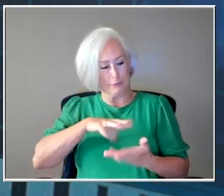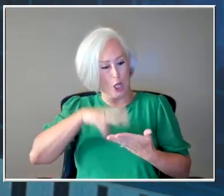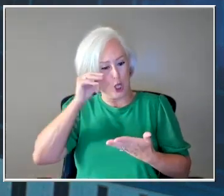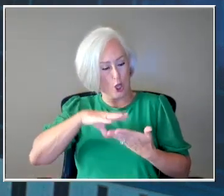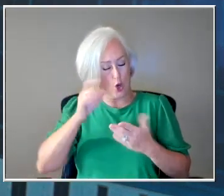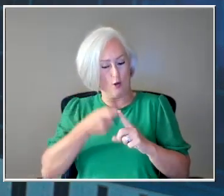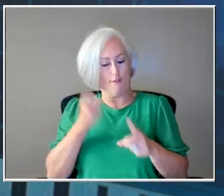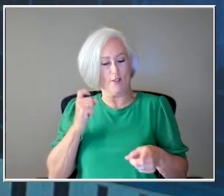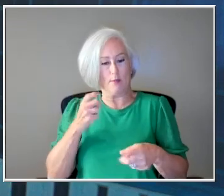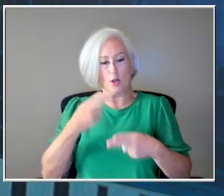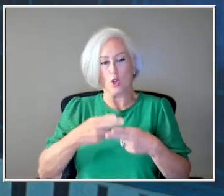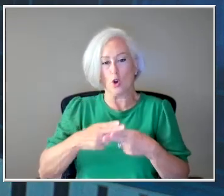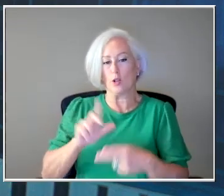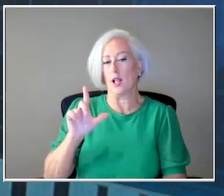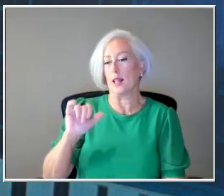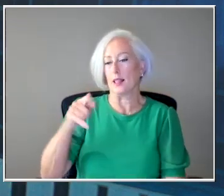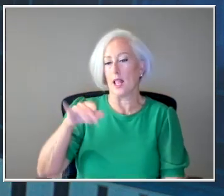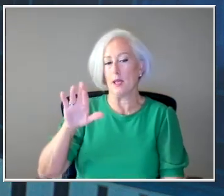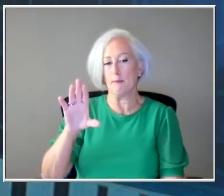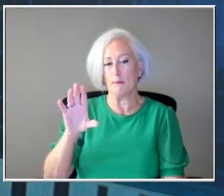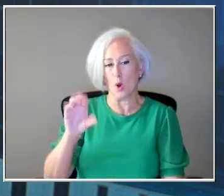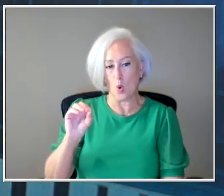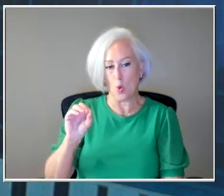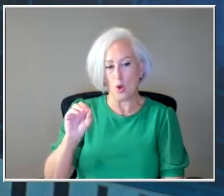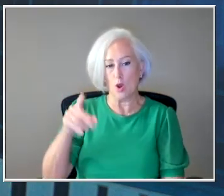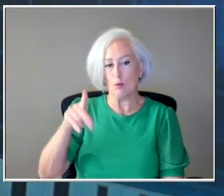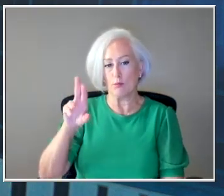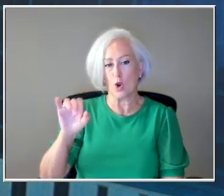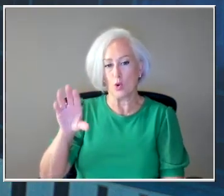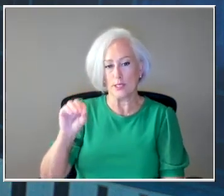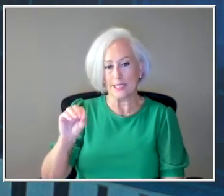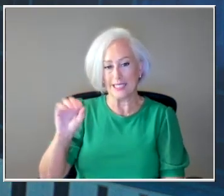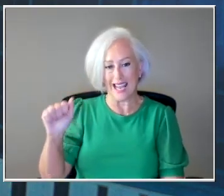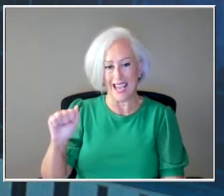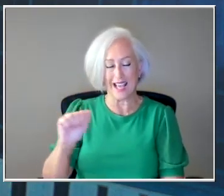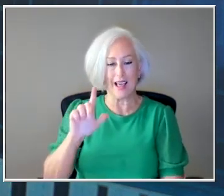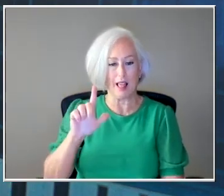called lipoprotein A, or LPLA. That's found in 1 in 5.